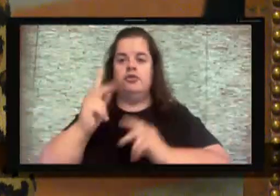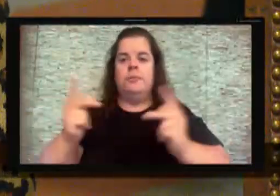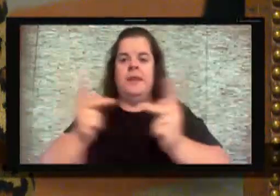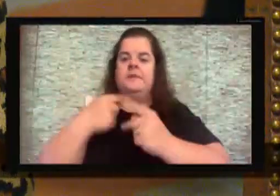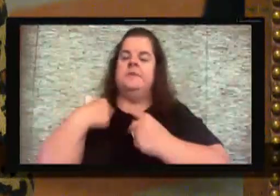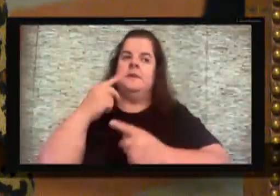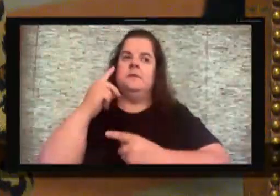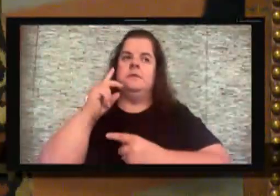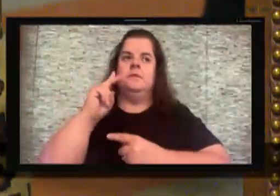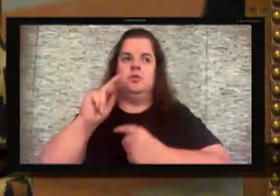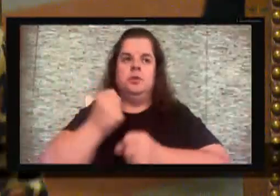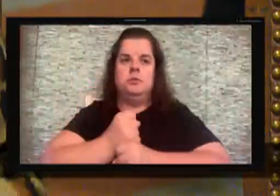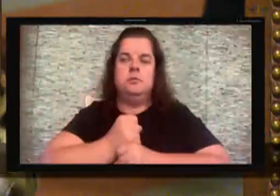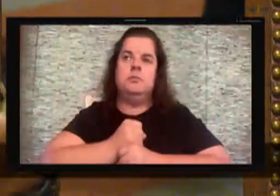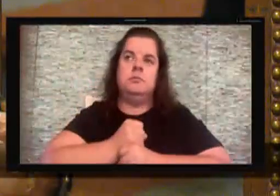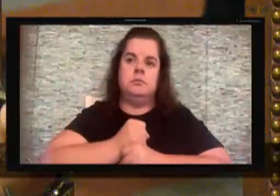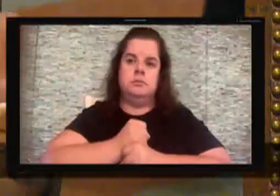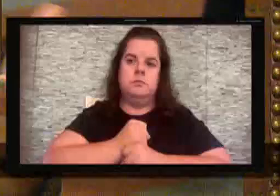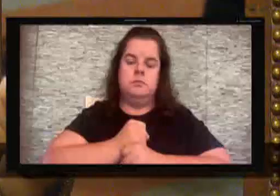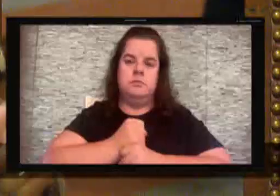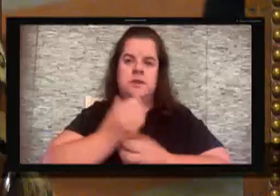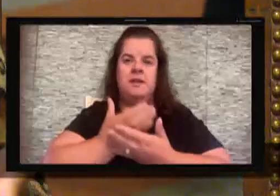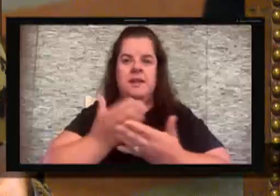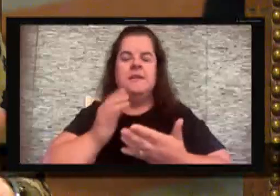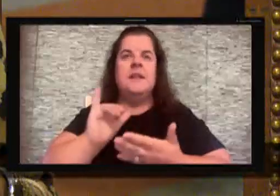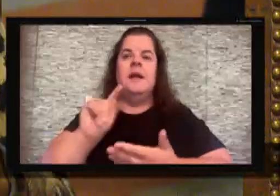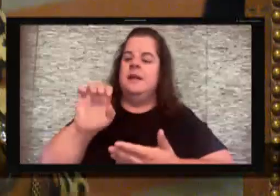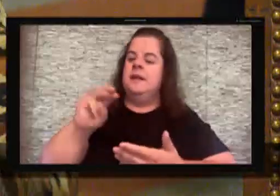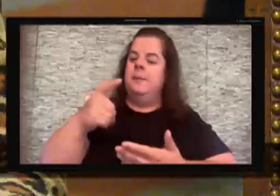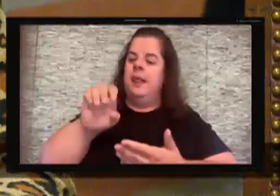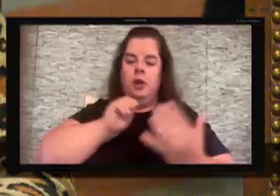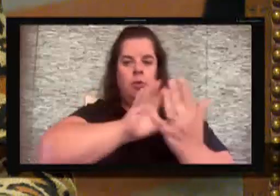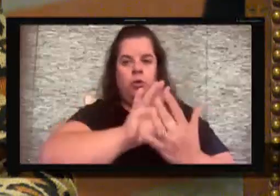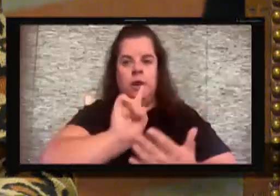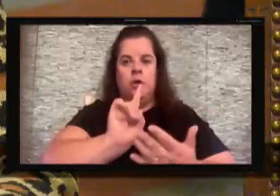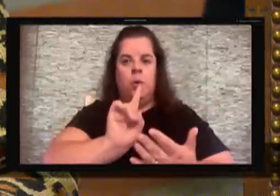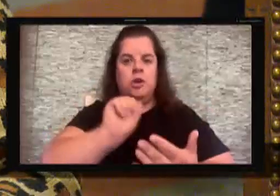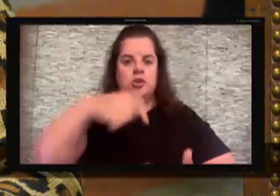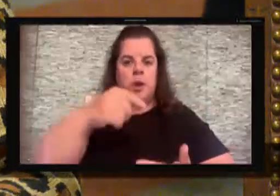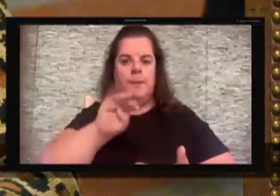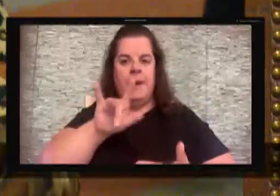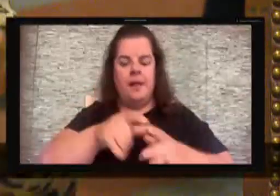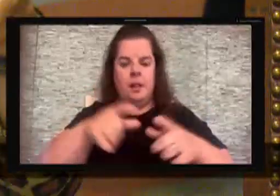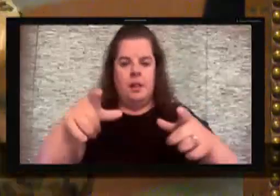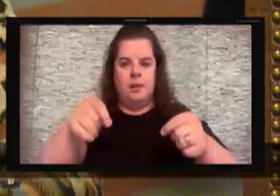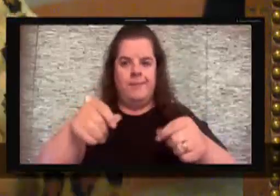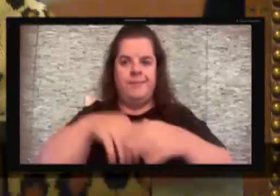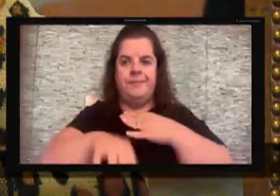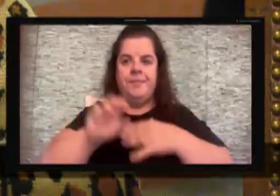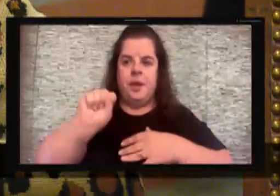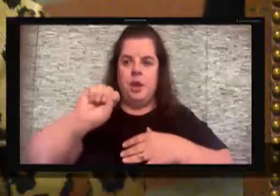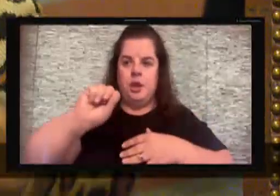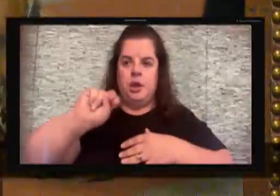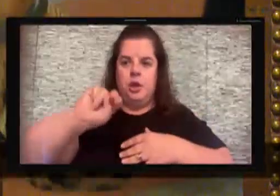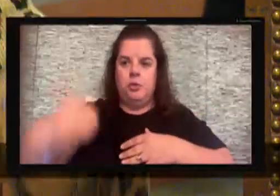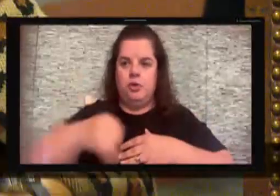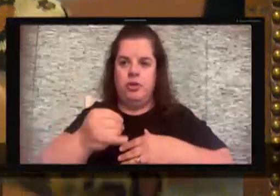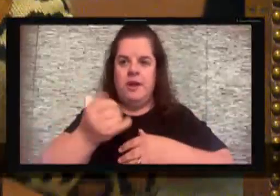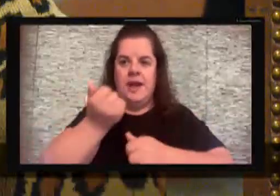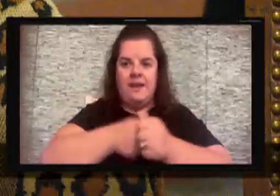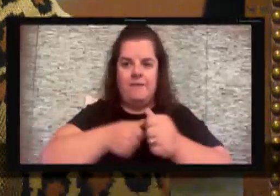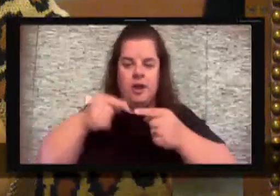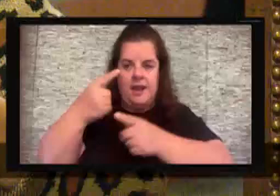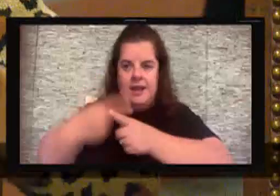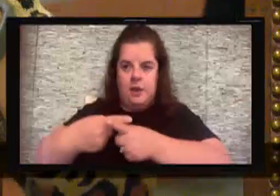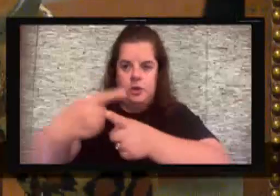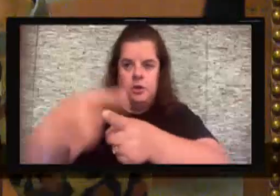templated approaches, you know, and this one, which was a one square mile community in New Jersey, they said, okay, at every single intersection, we're going to have